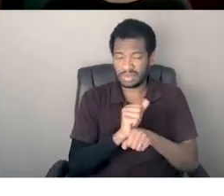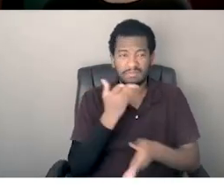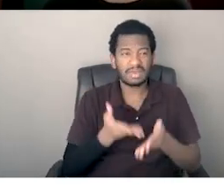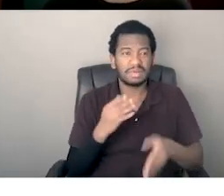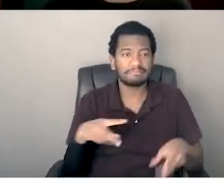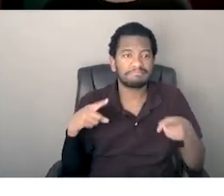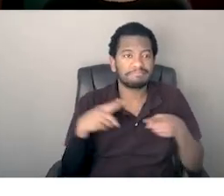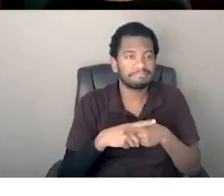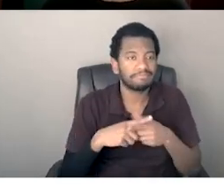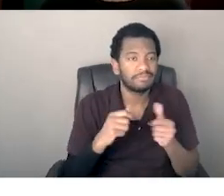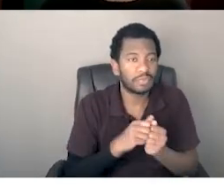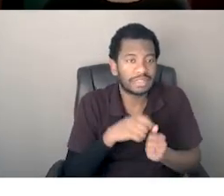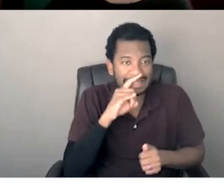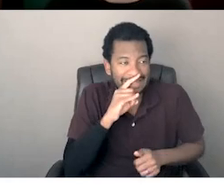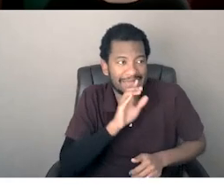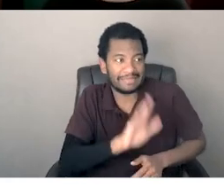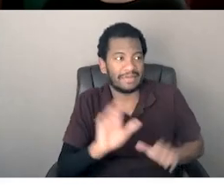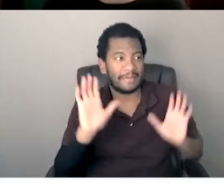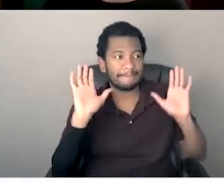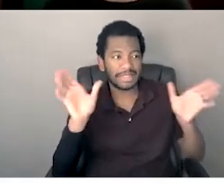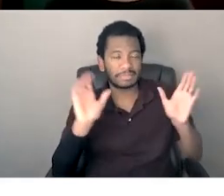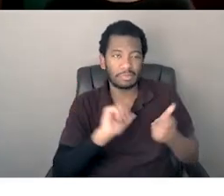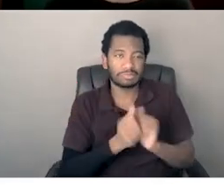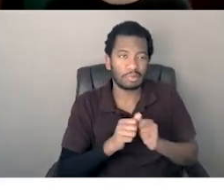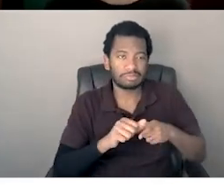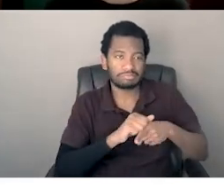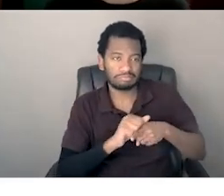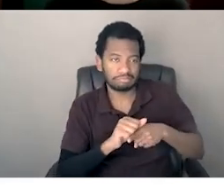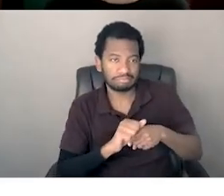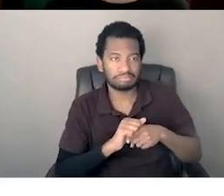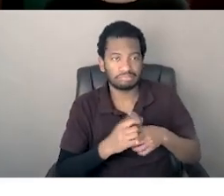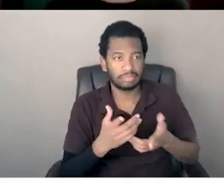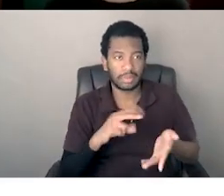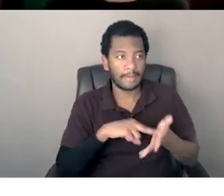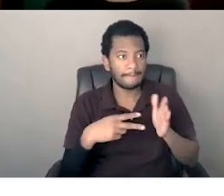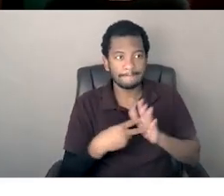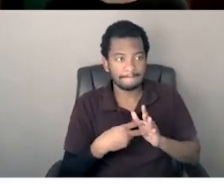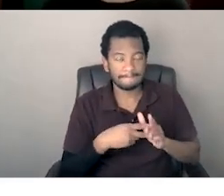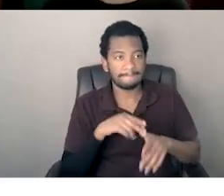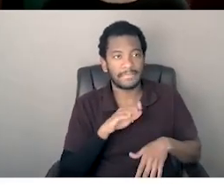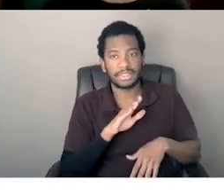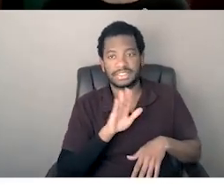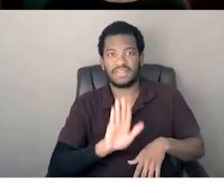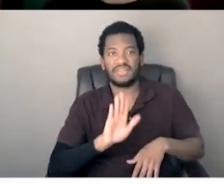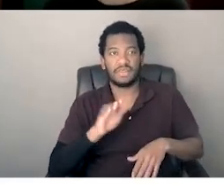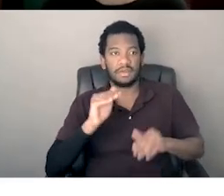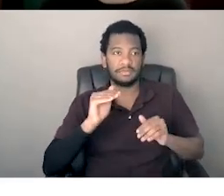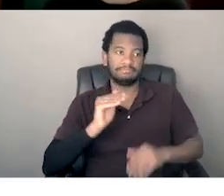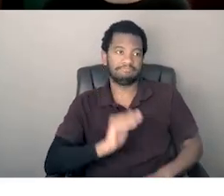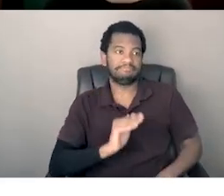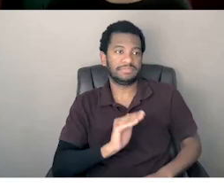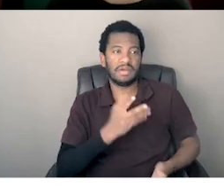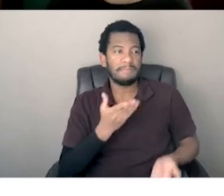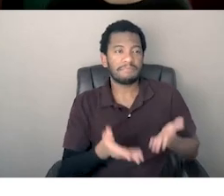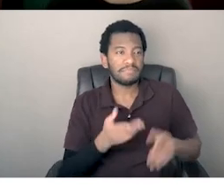child's basketball practice, which means that that child can no longer go and can no longer be on the team. So that's a cost. That's a cost to well-being,